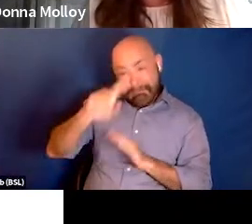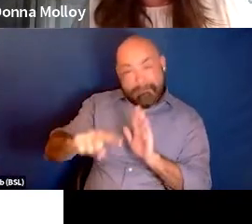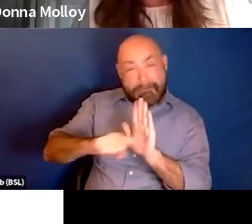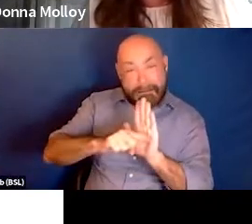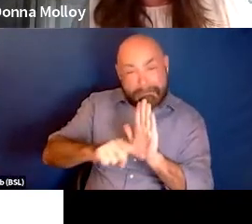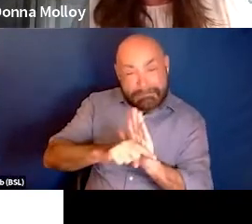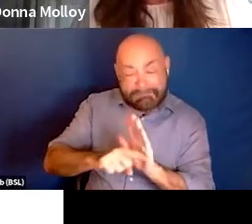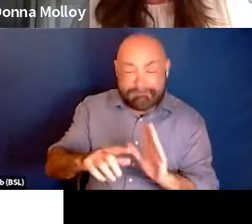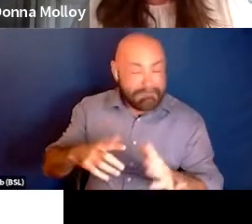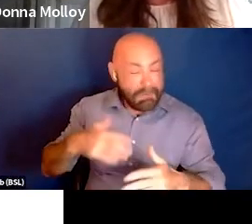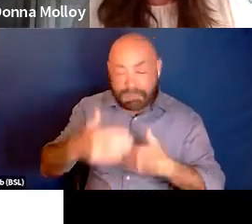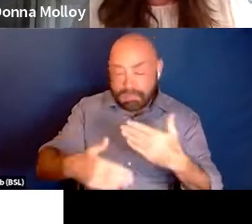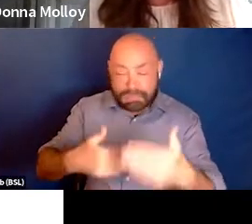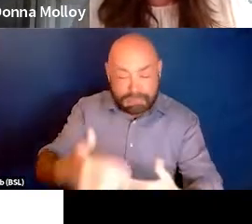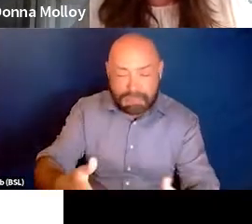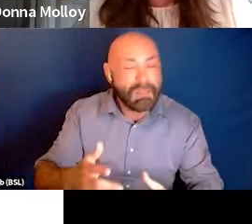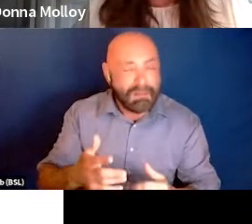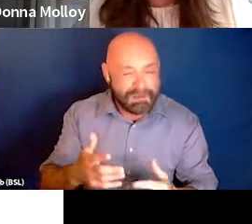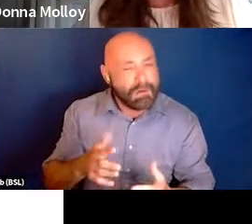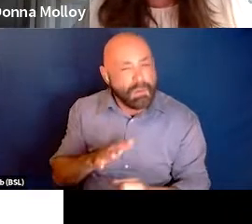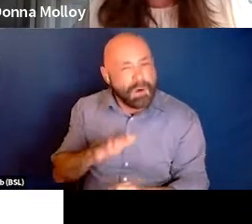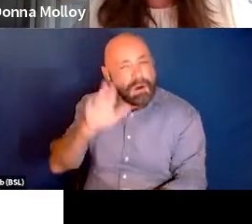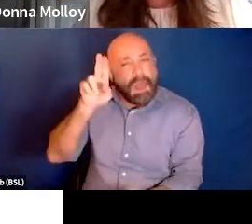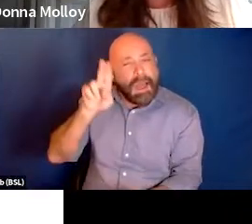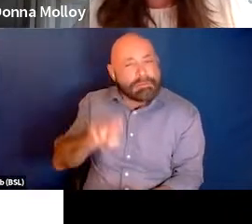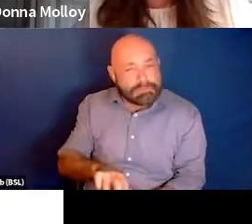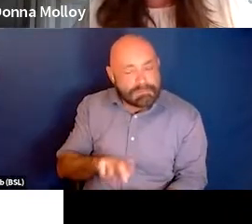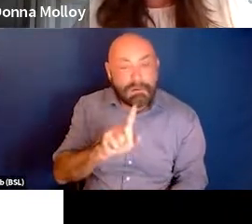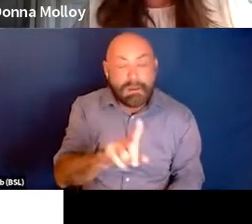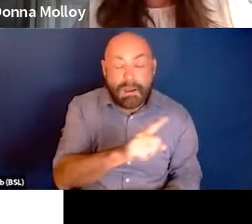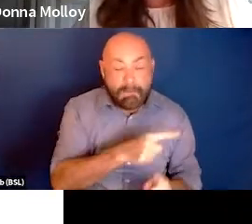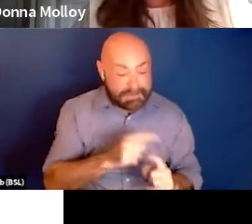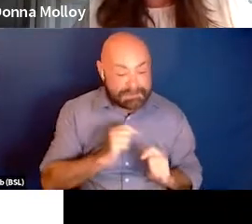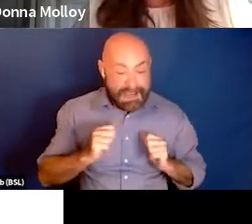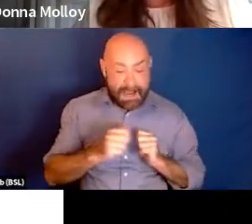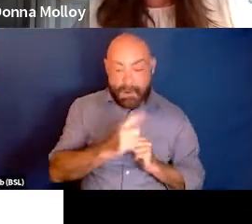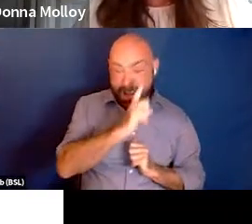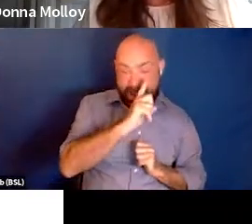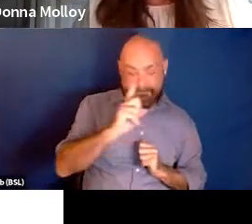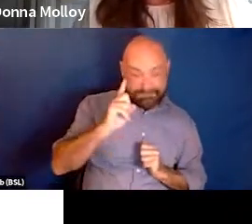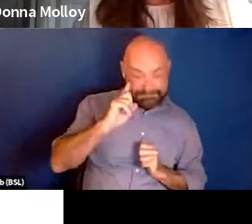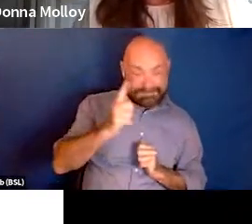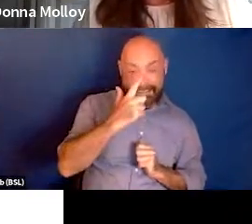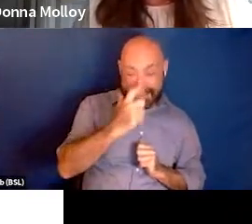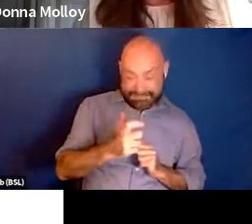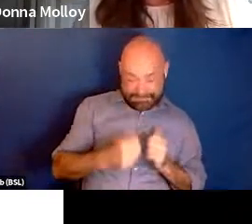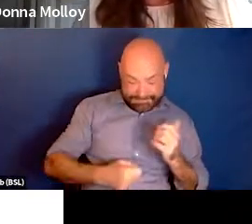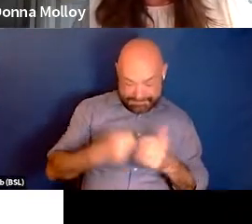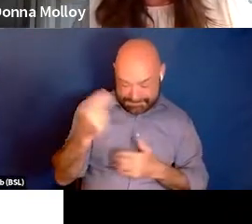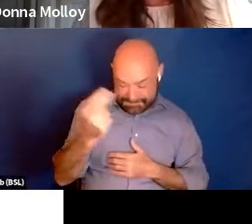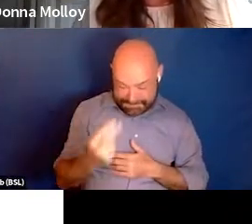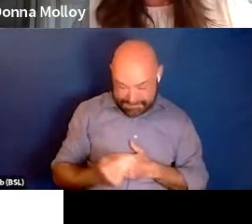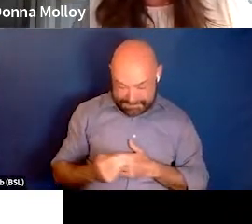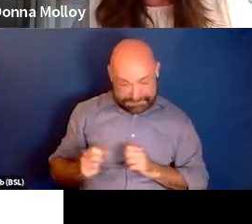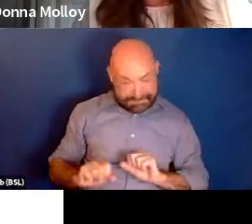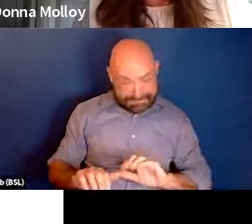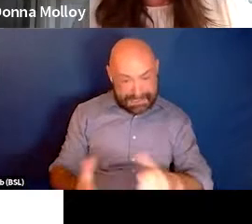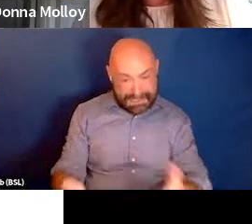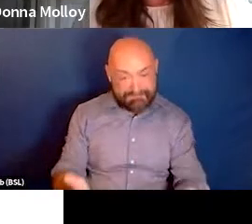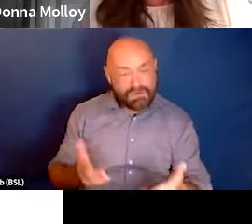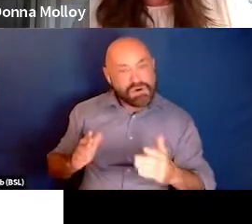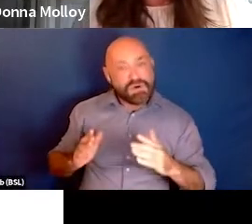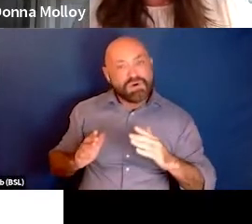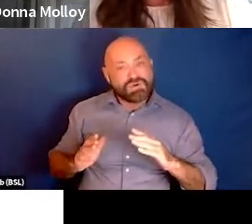later in life. And we also know that when we use evidence, this can help us design and deliver services and strengthen the